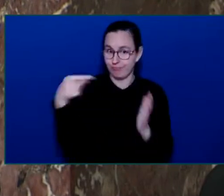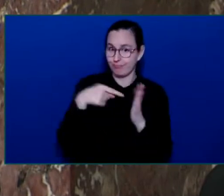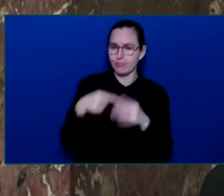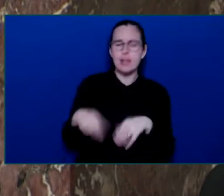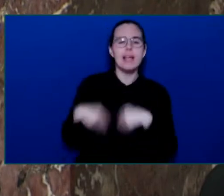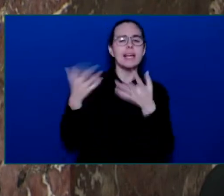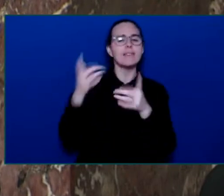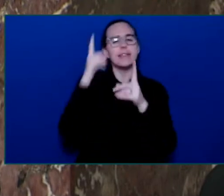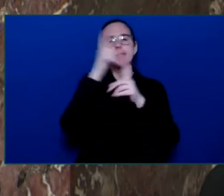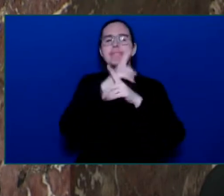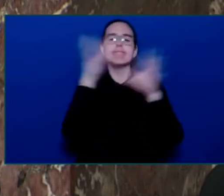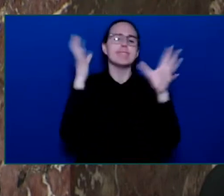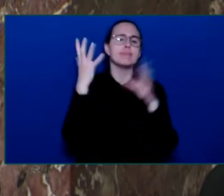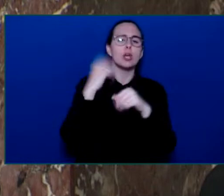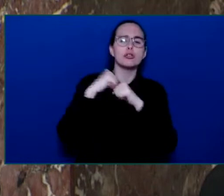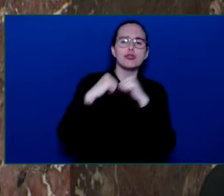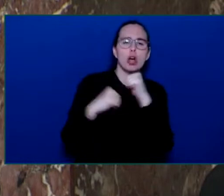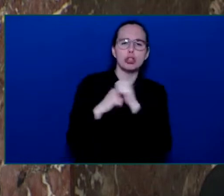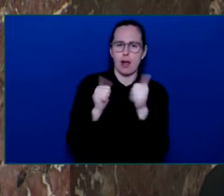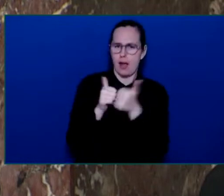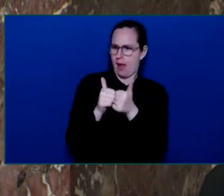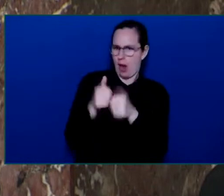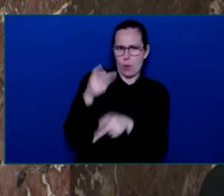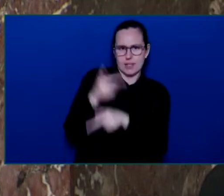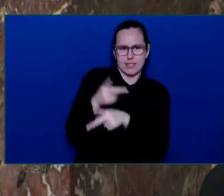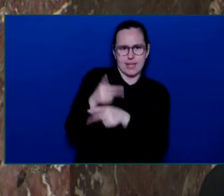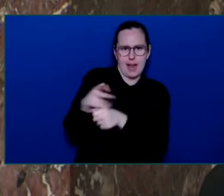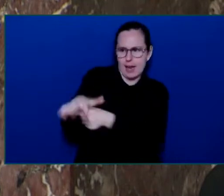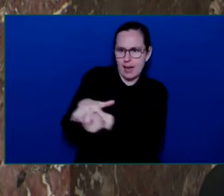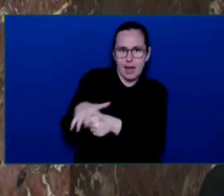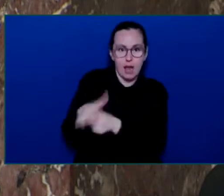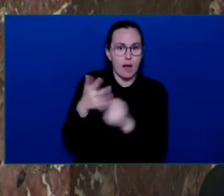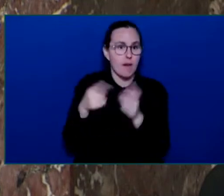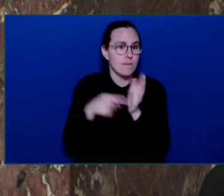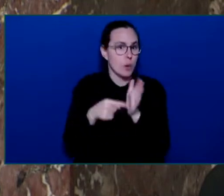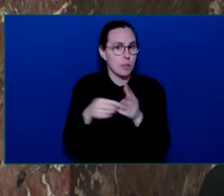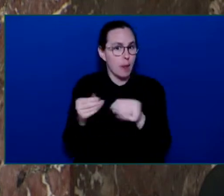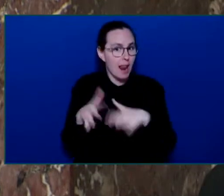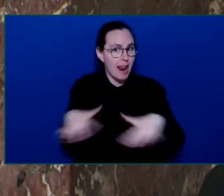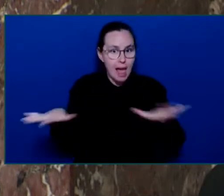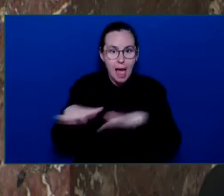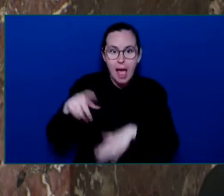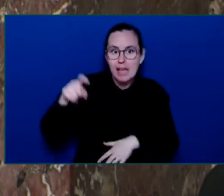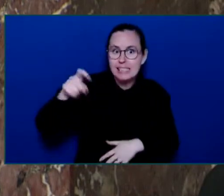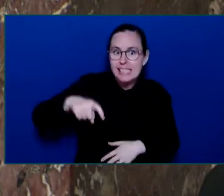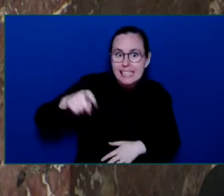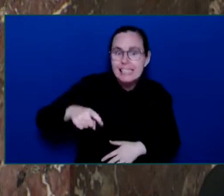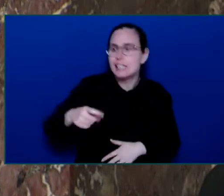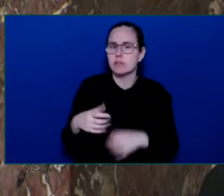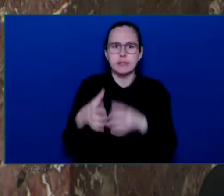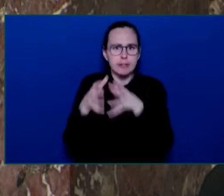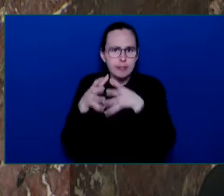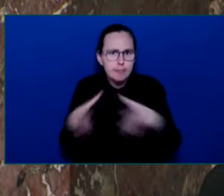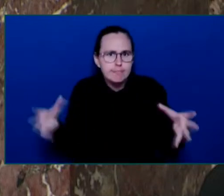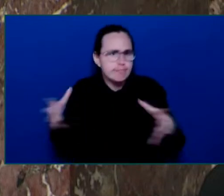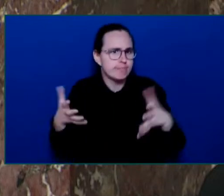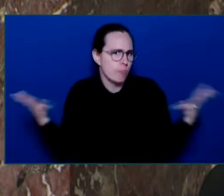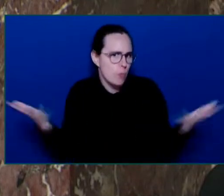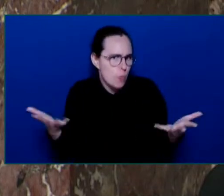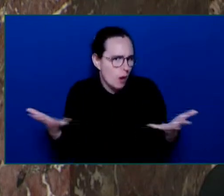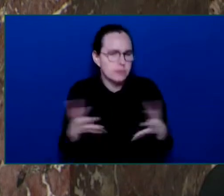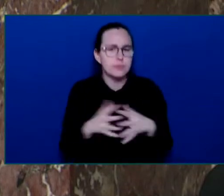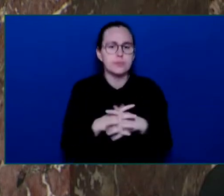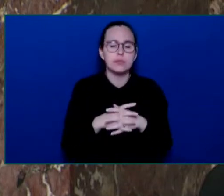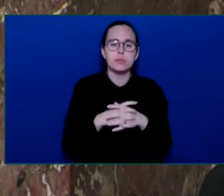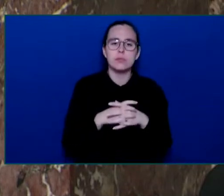to allow those species to thrive once again in British Columbia. I would say, however, that I contend greatly with the 280,000 hectares